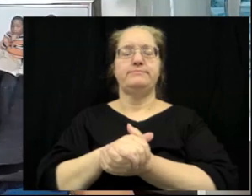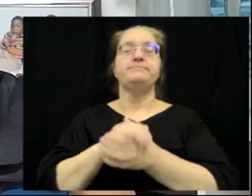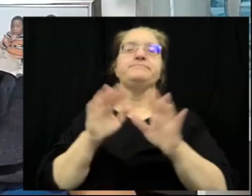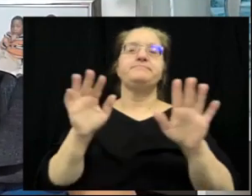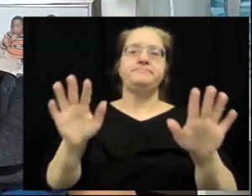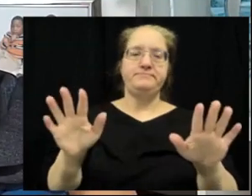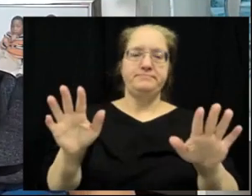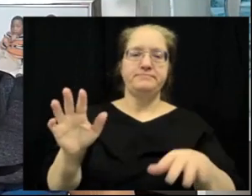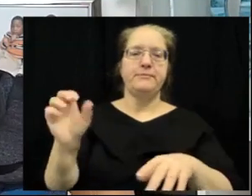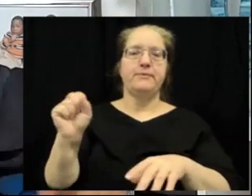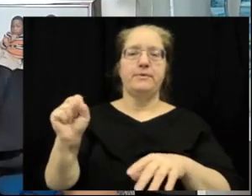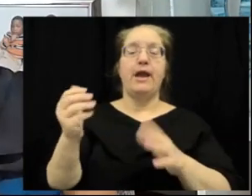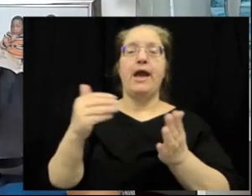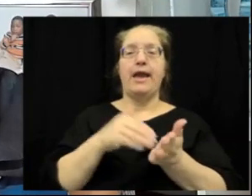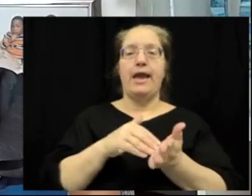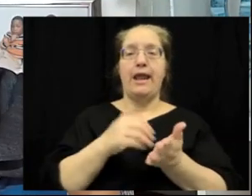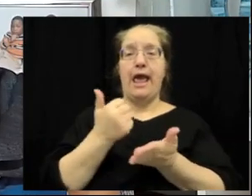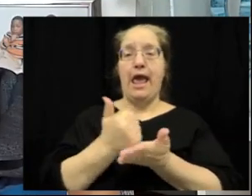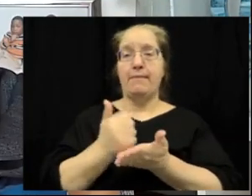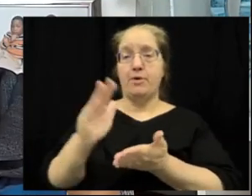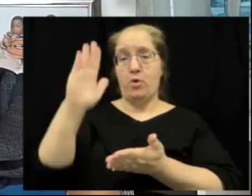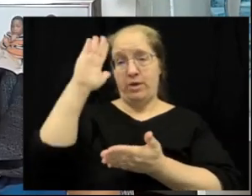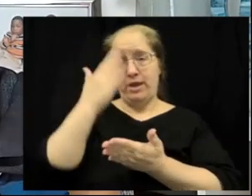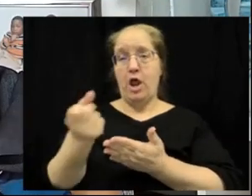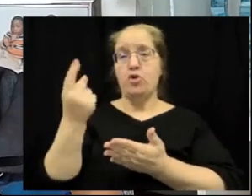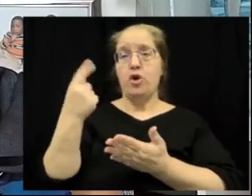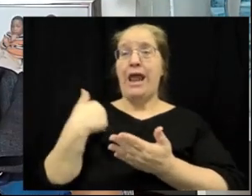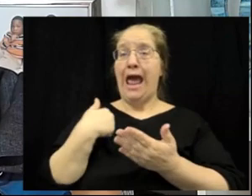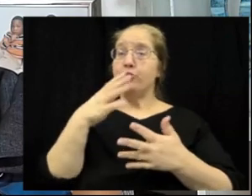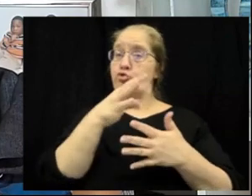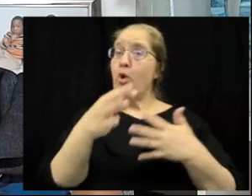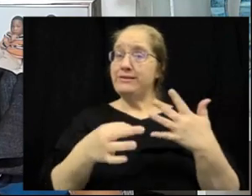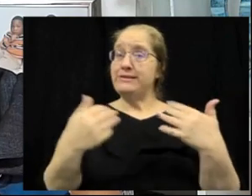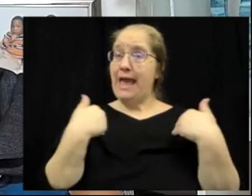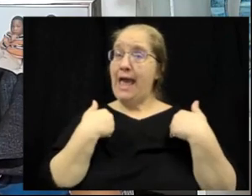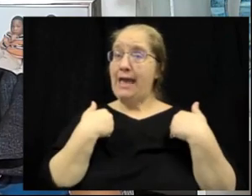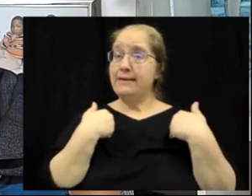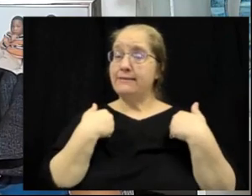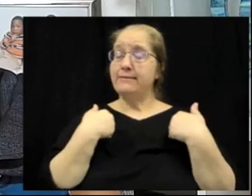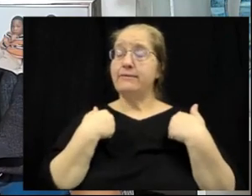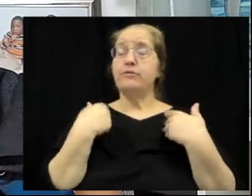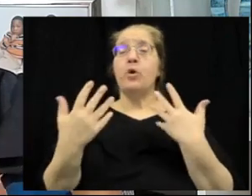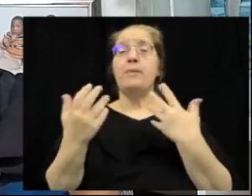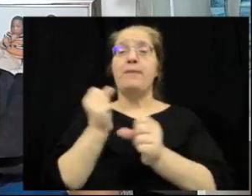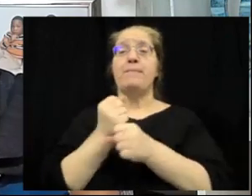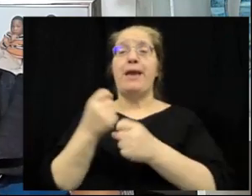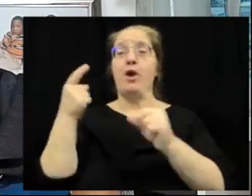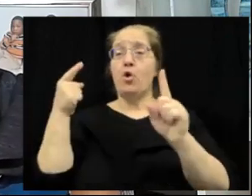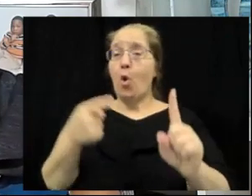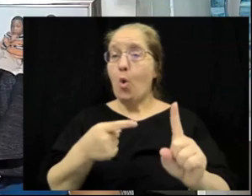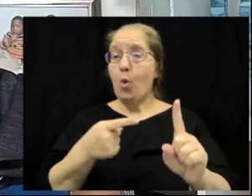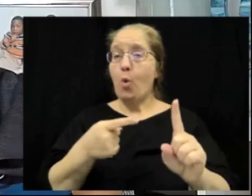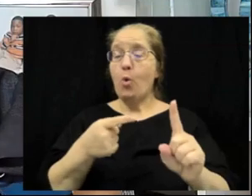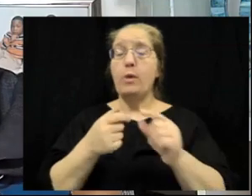Again, helping him understand that he has choices, right? So making a goal where he